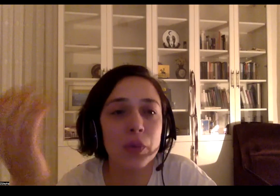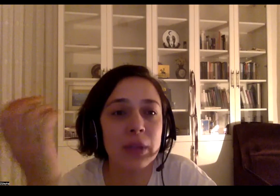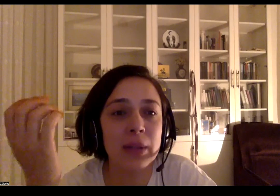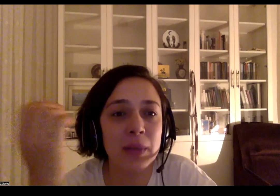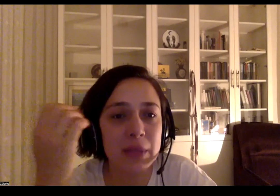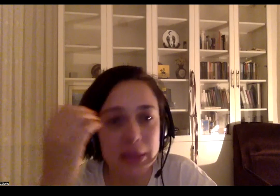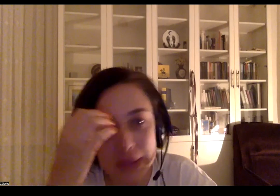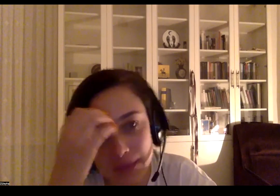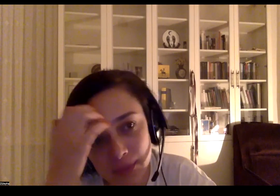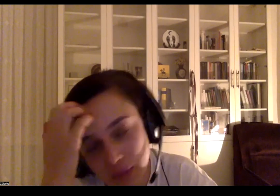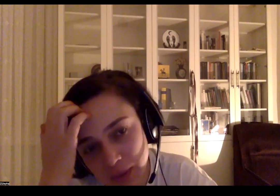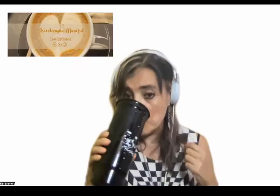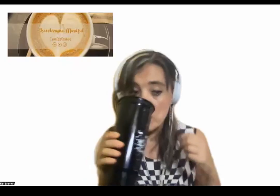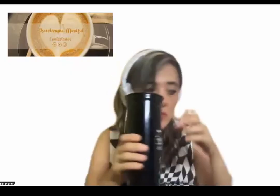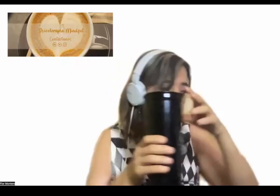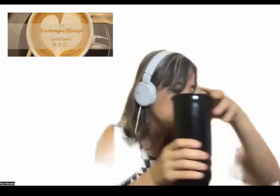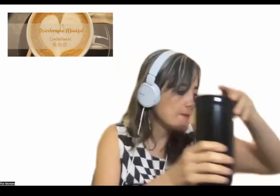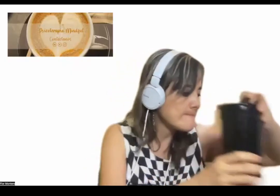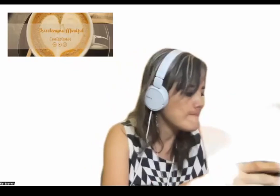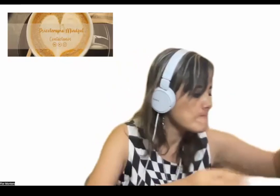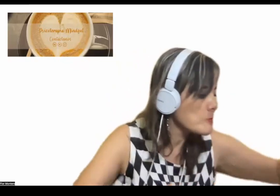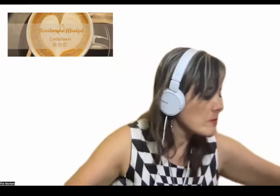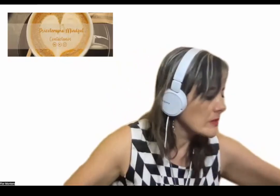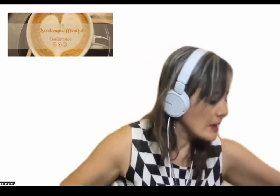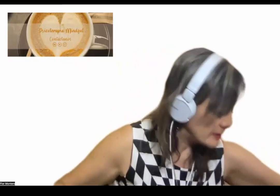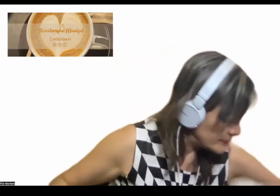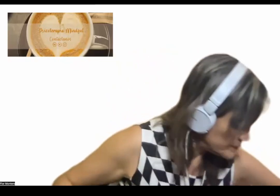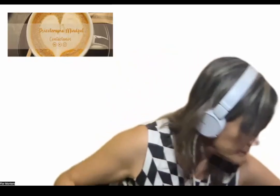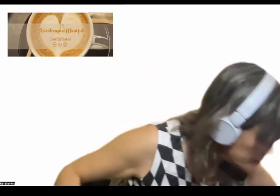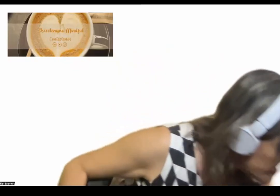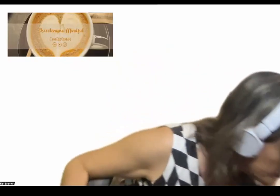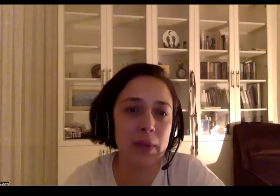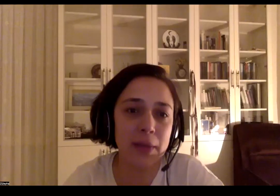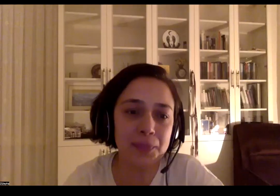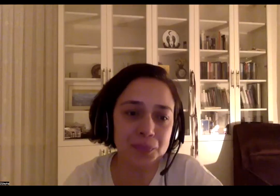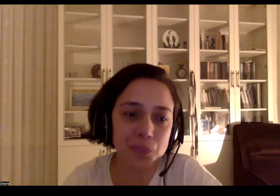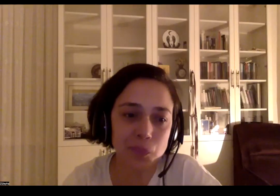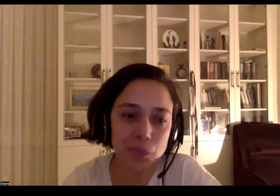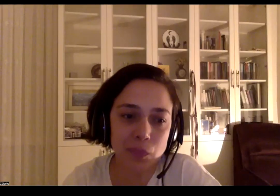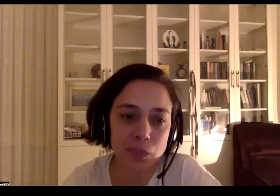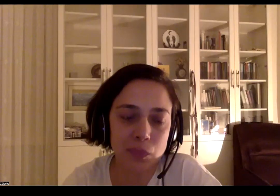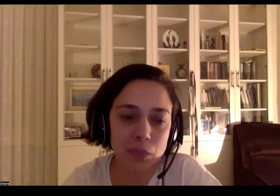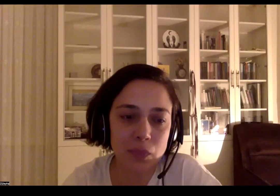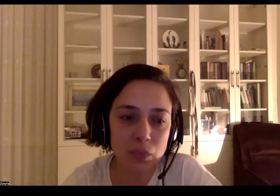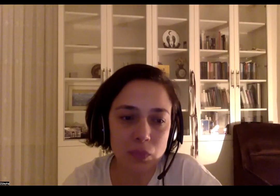how to cope with numbness. Mm-hmm. So could you please elaborate a little bit on that?